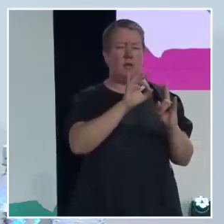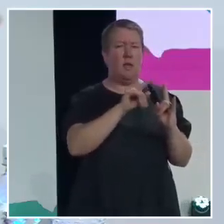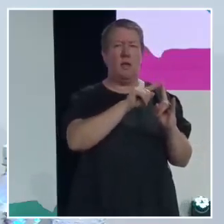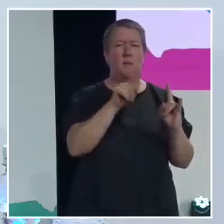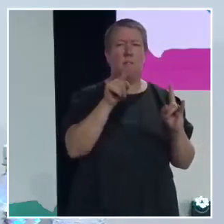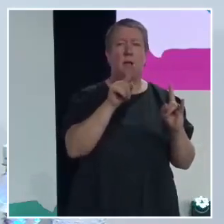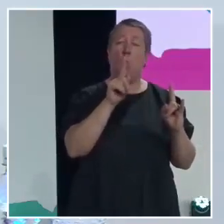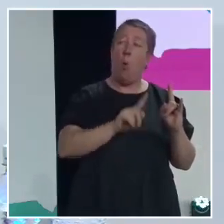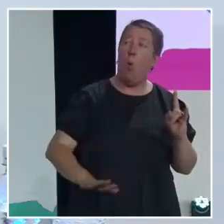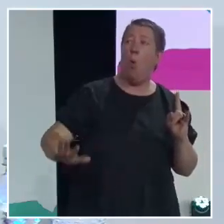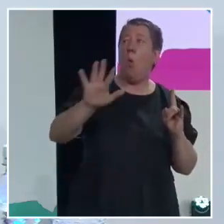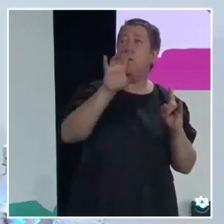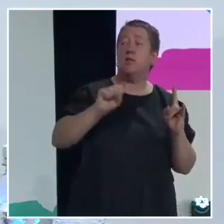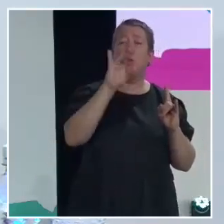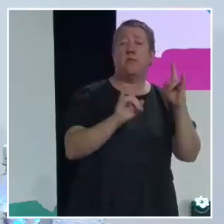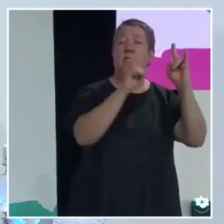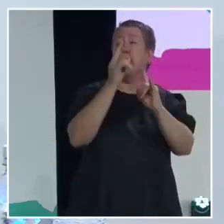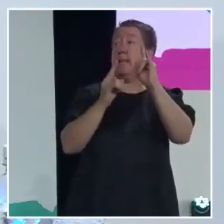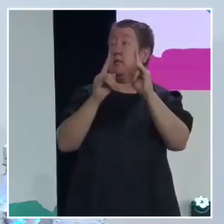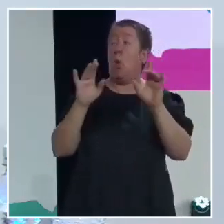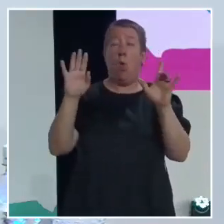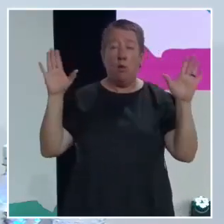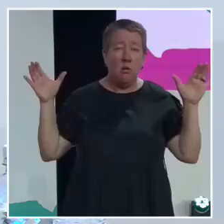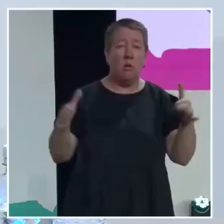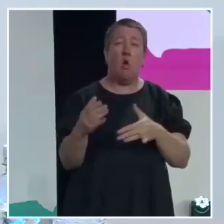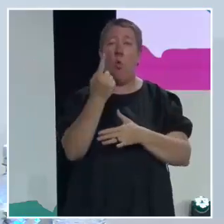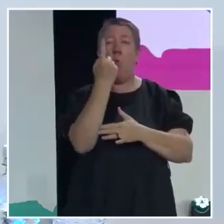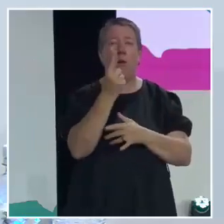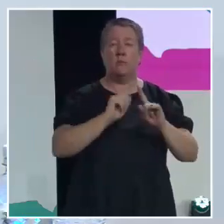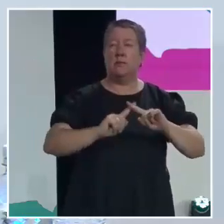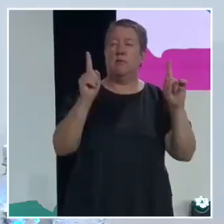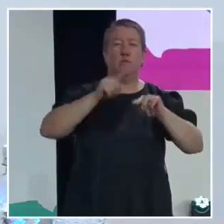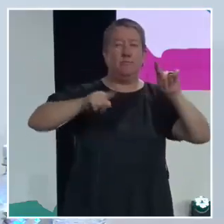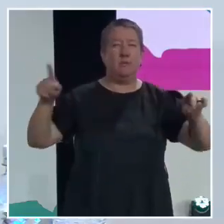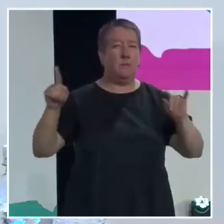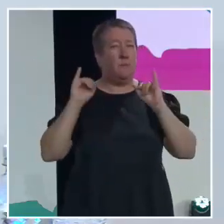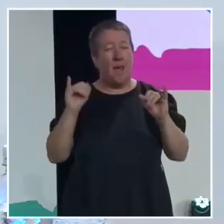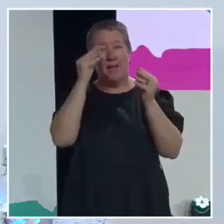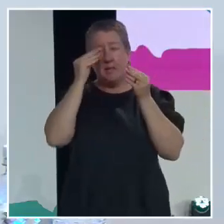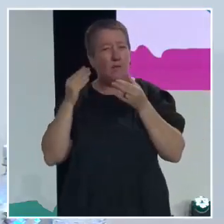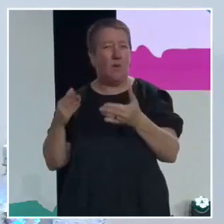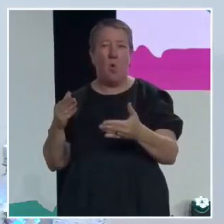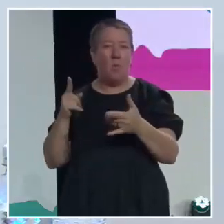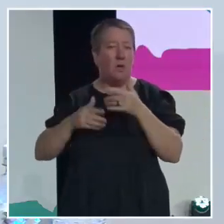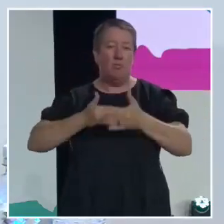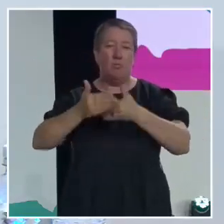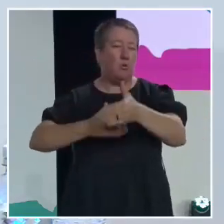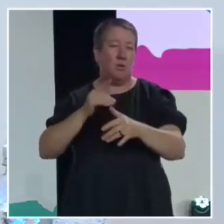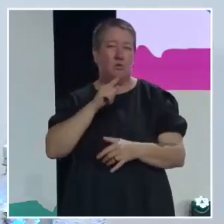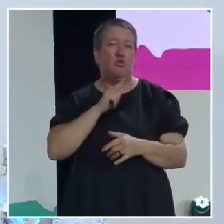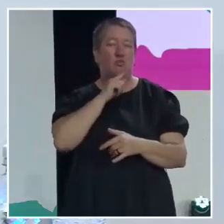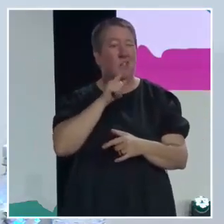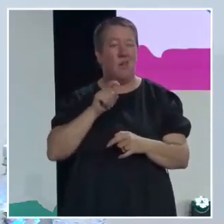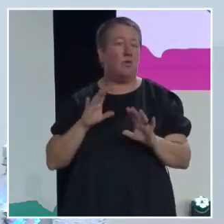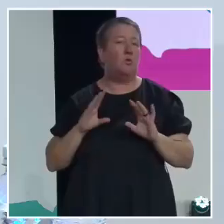the cities in South Africa. There's no even differentiation. It's a very condescending, badly informed process, and really it just has to stop,